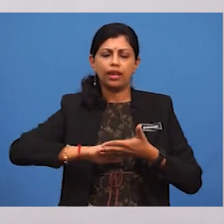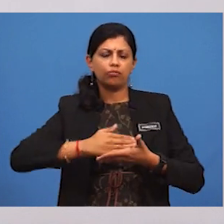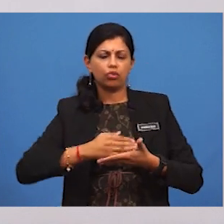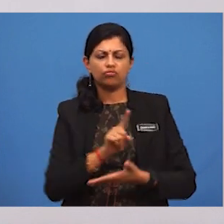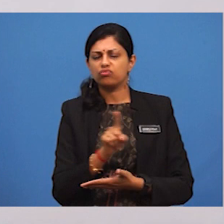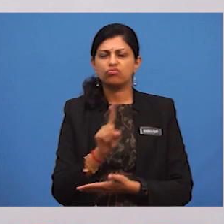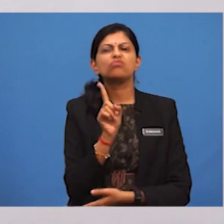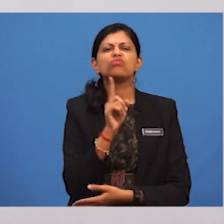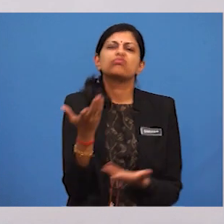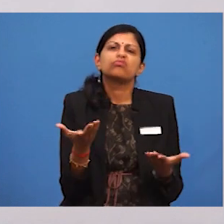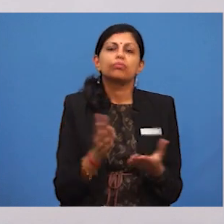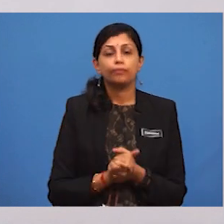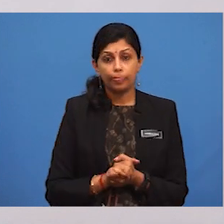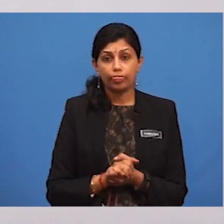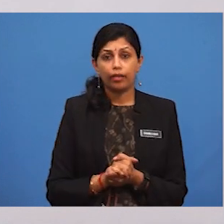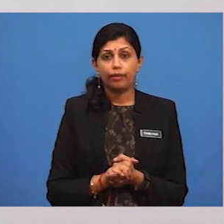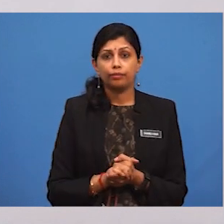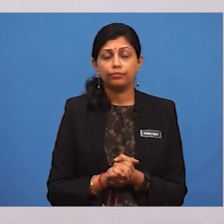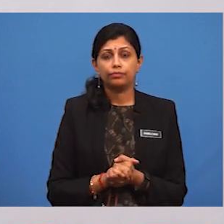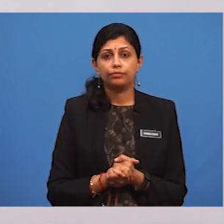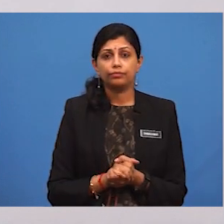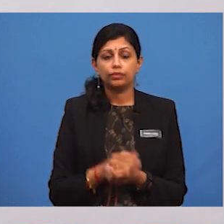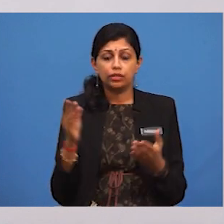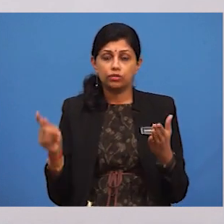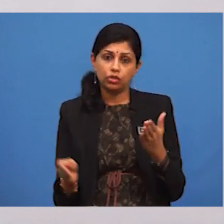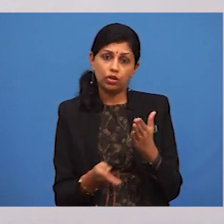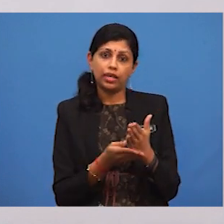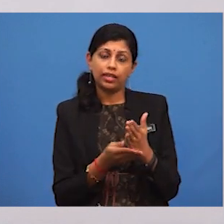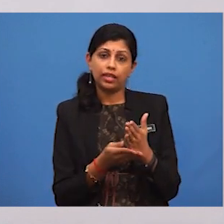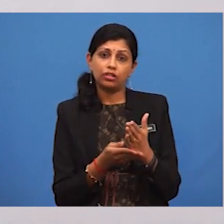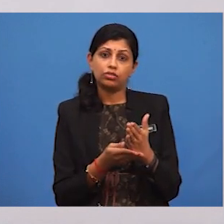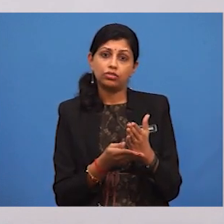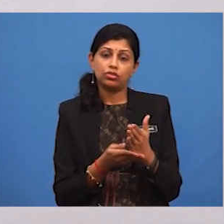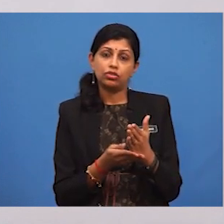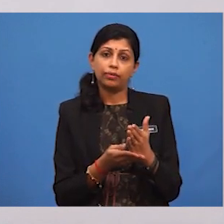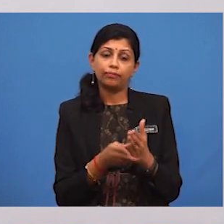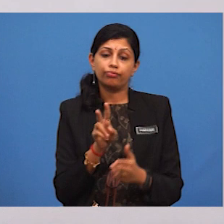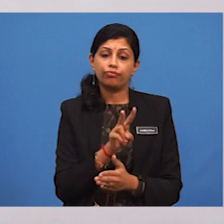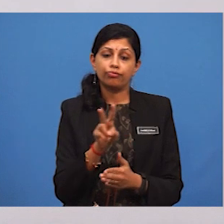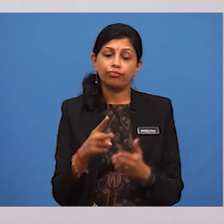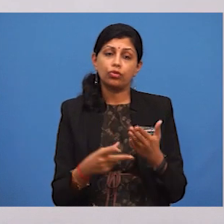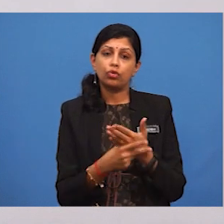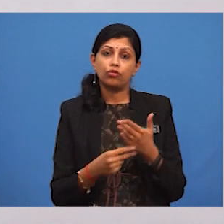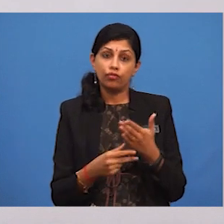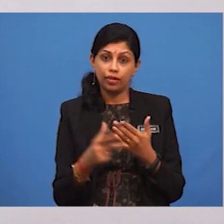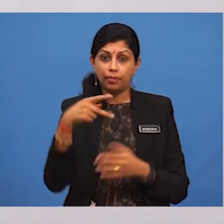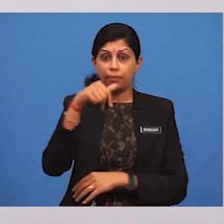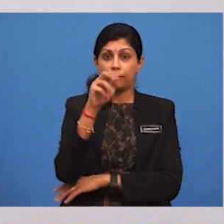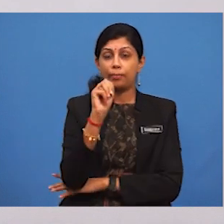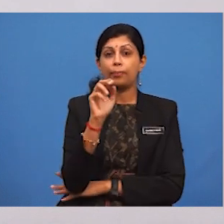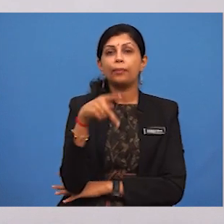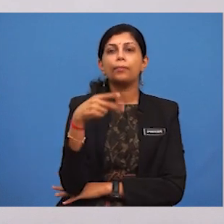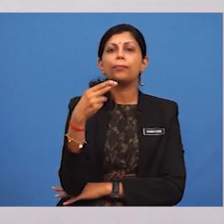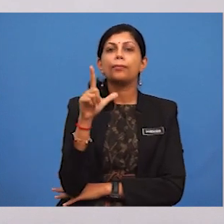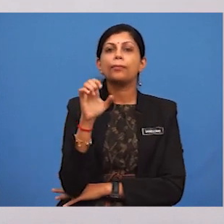laptop. She has also attached two pamphlets which she took from the IT shop